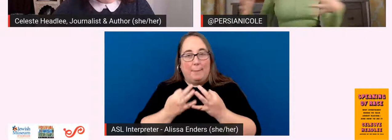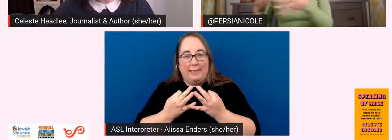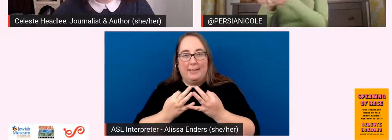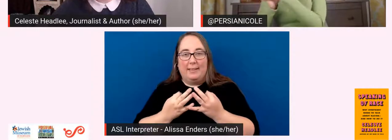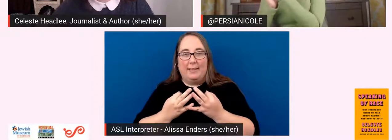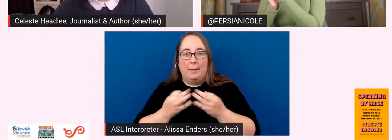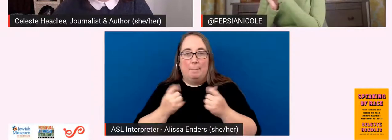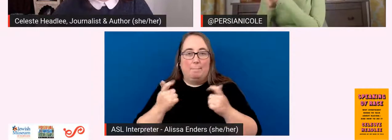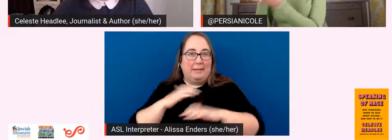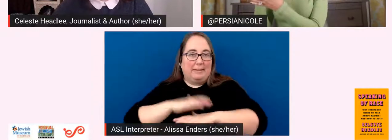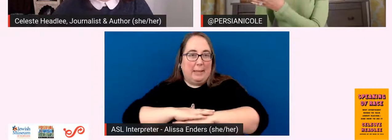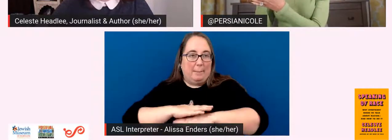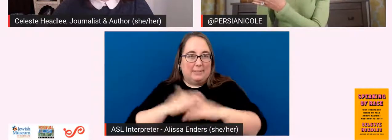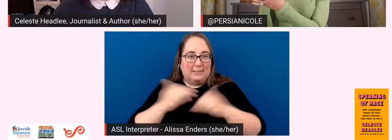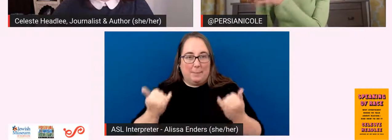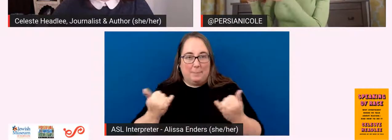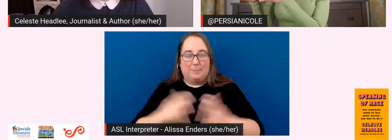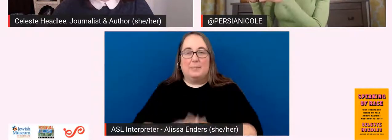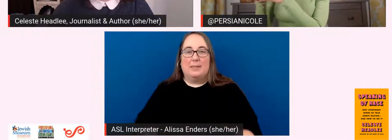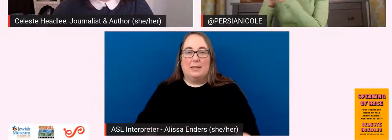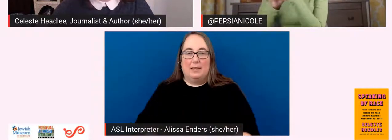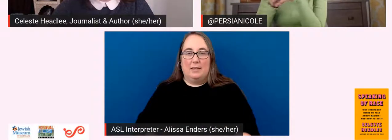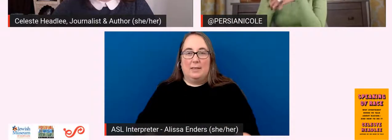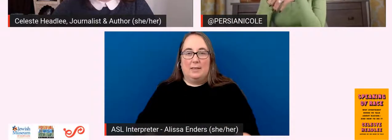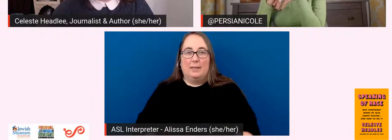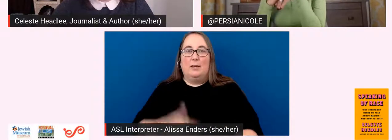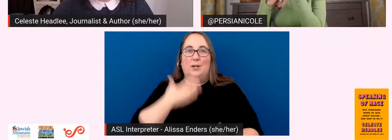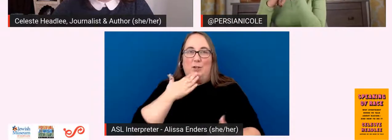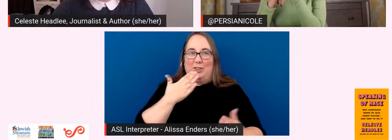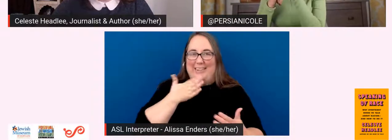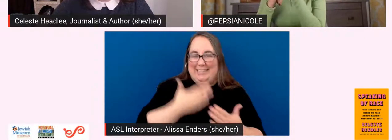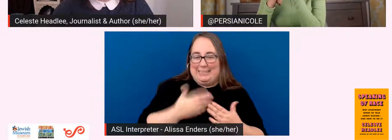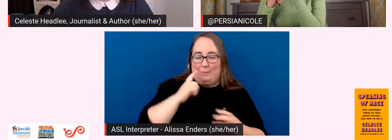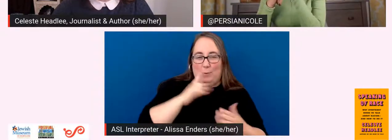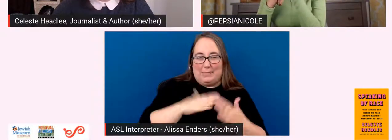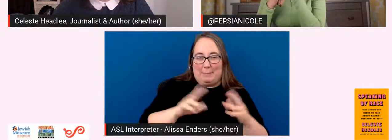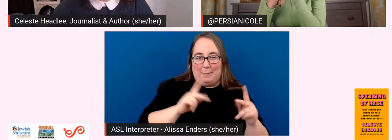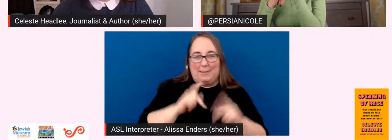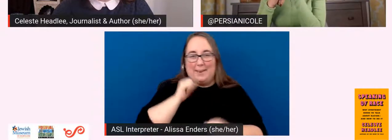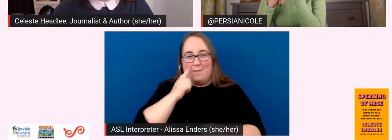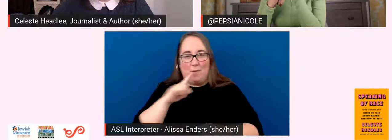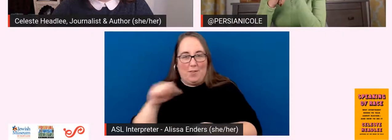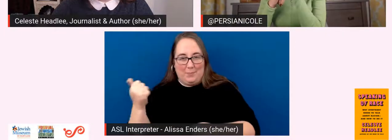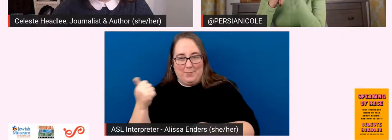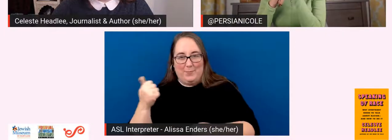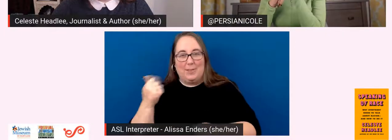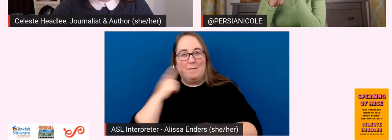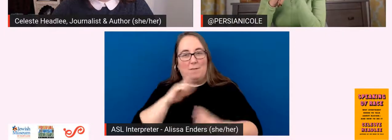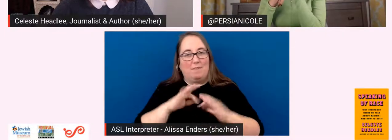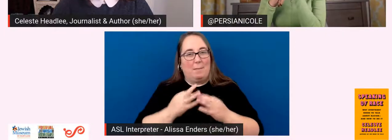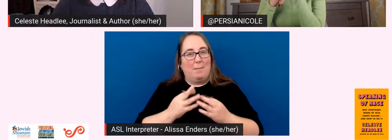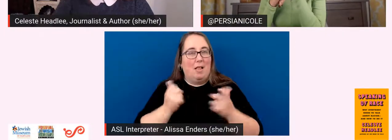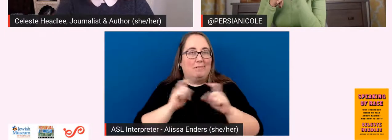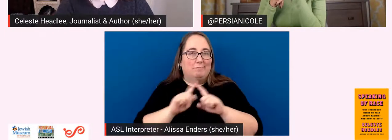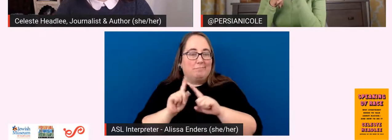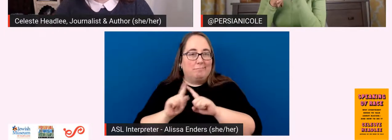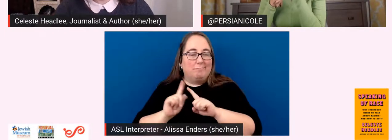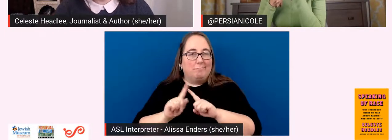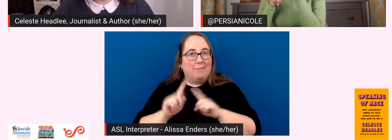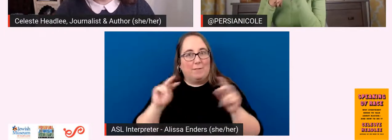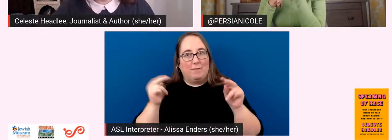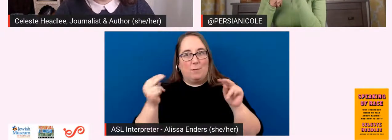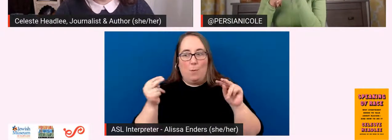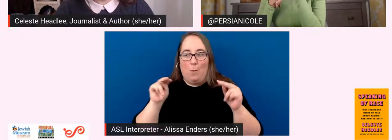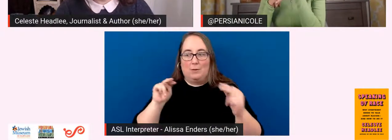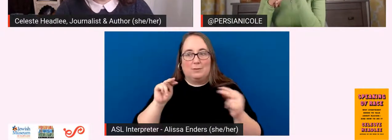now. Good thing for some people, maybe not for others. But, you know, when it comes to family, it's a lot of different viewpoints when it